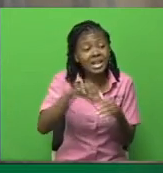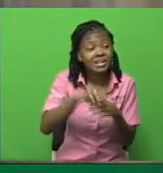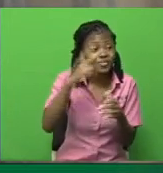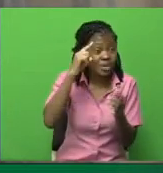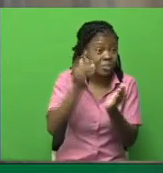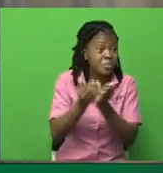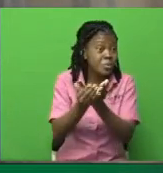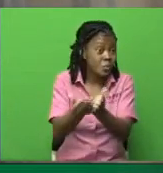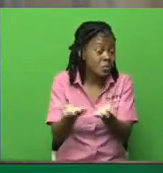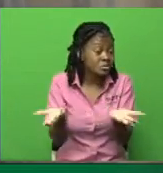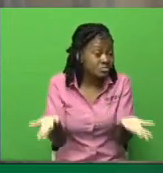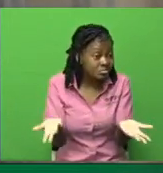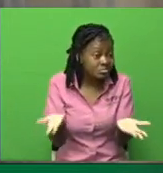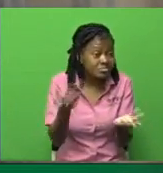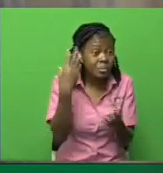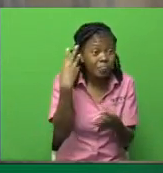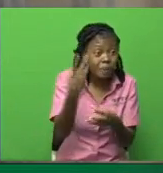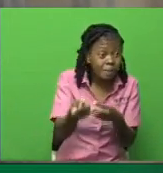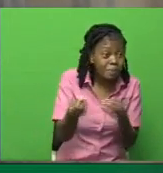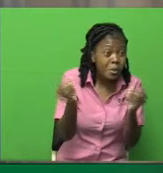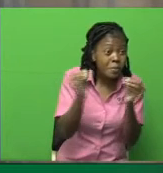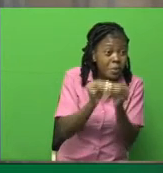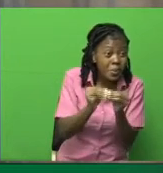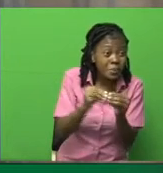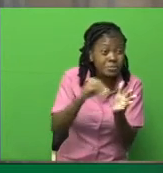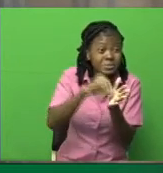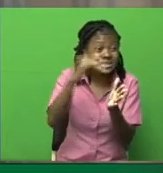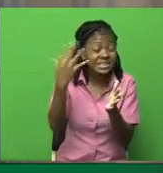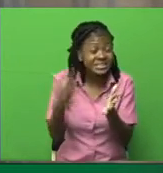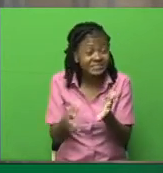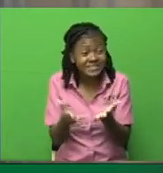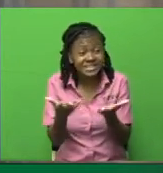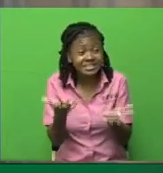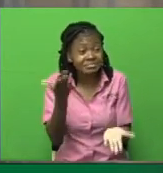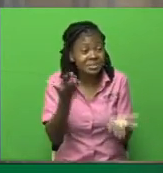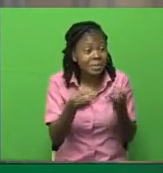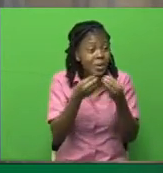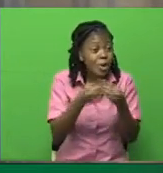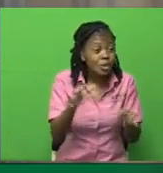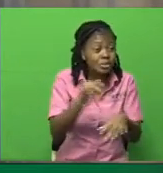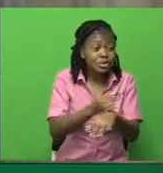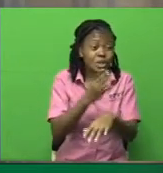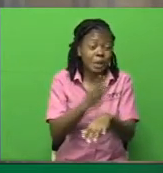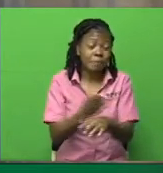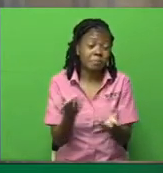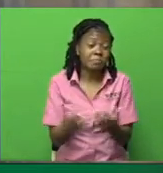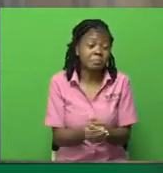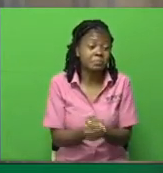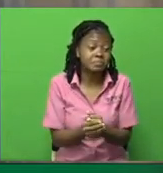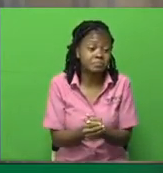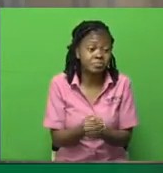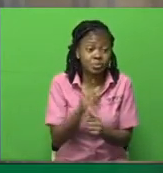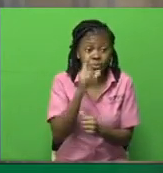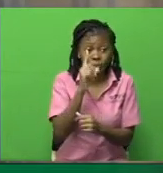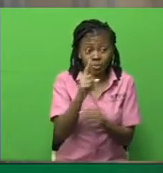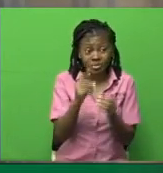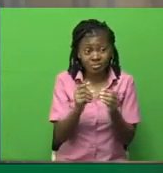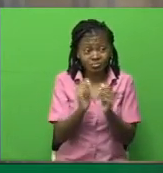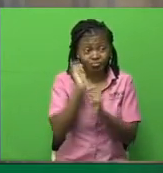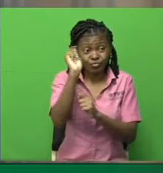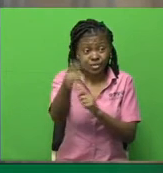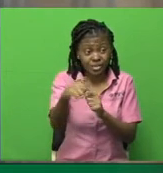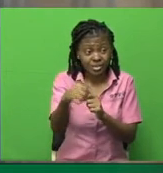many of them out of jobs at Fullerton Beach in Cedars on Wednesday fisherman Rakesh ramda said